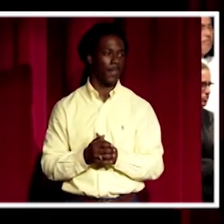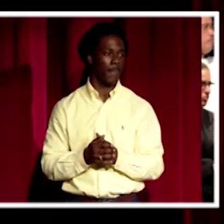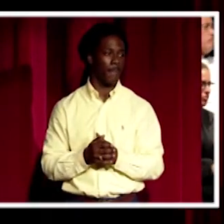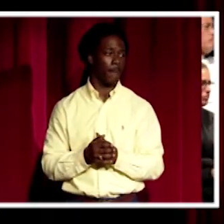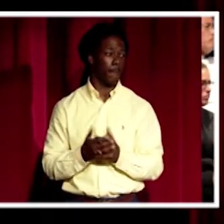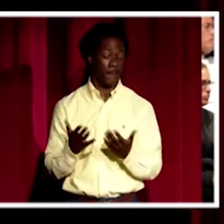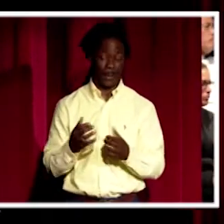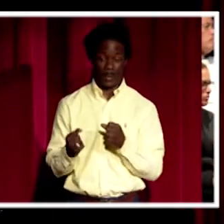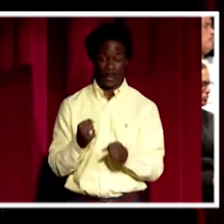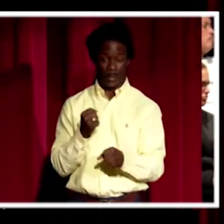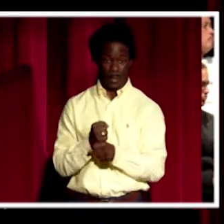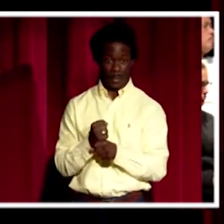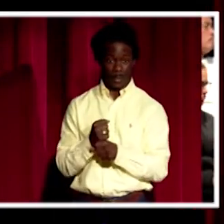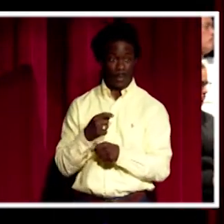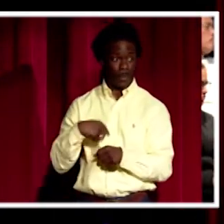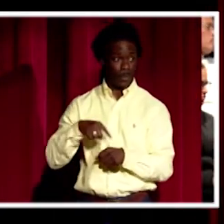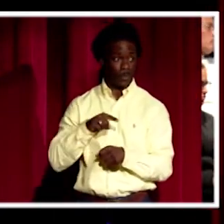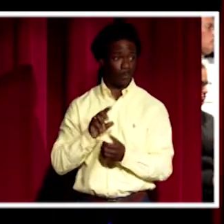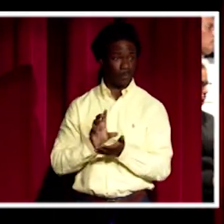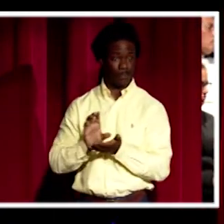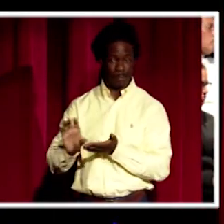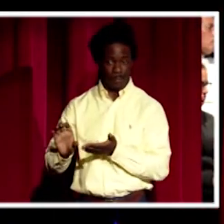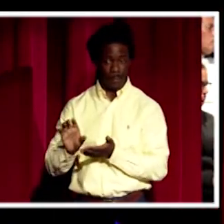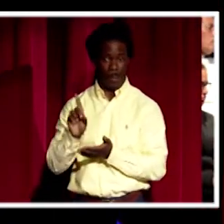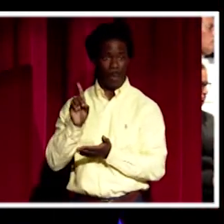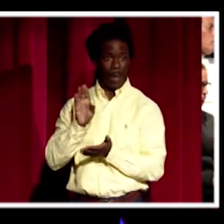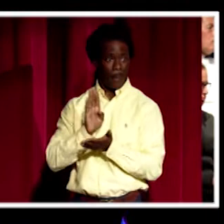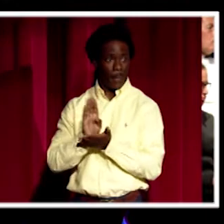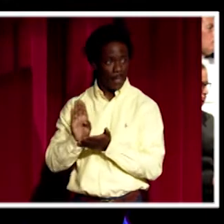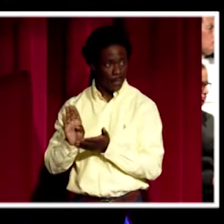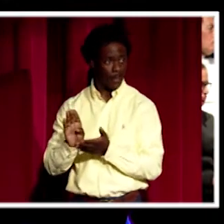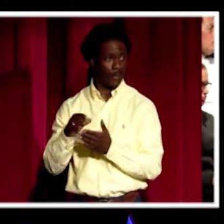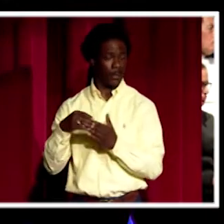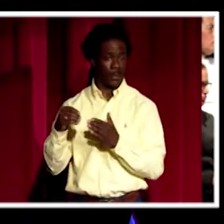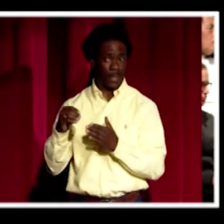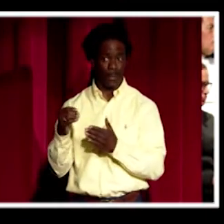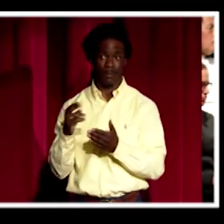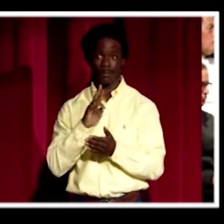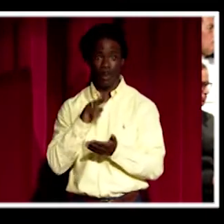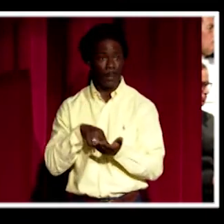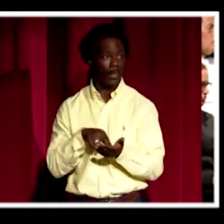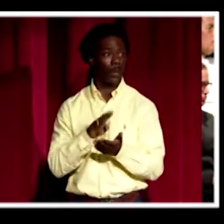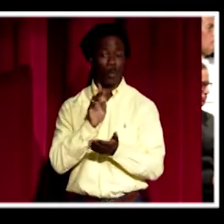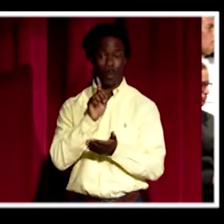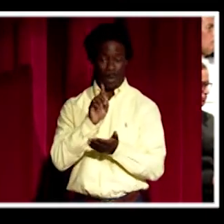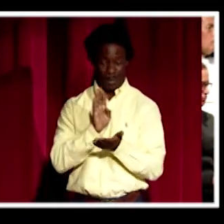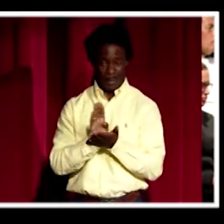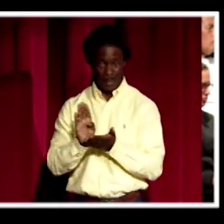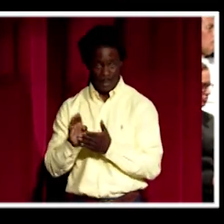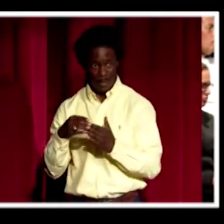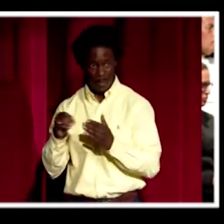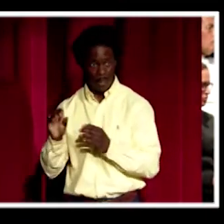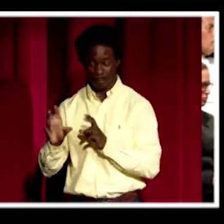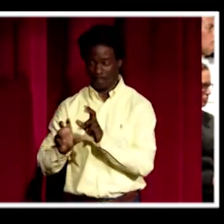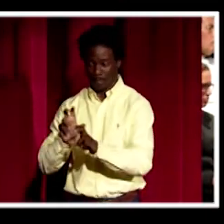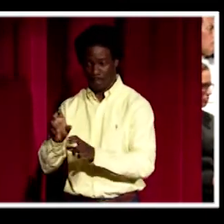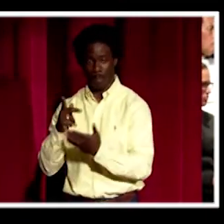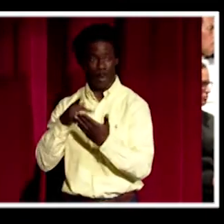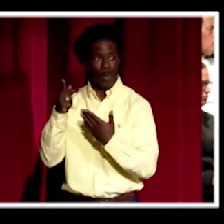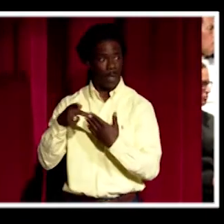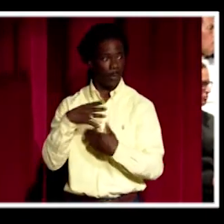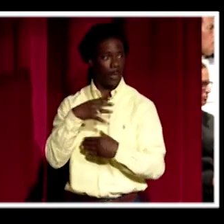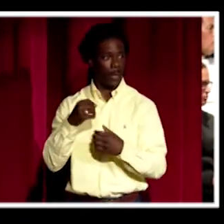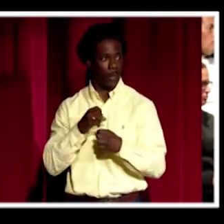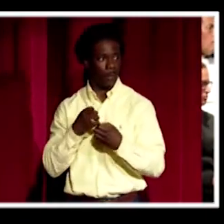This year alone, we allocated $1 billion, and I repeat, $1 billion to programs and efforts that will